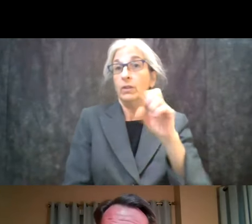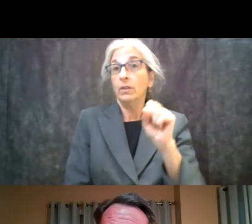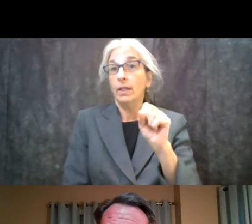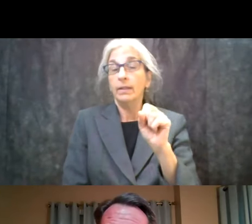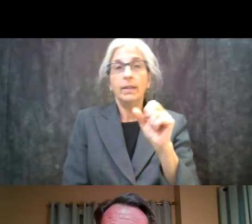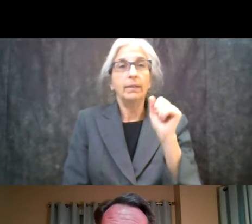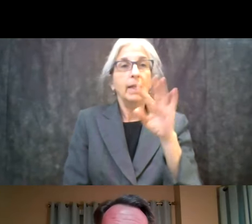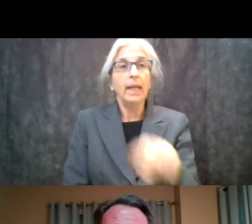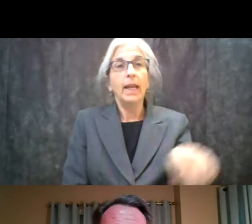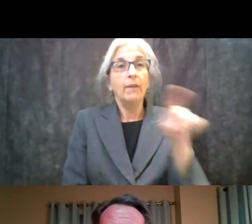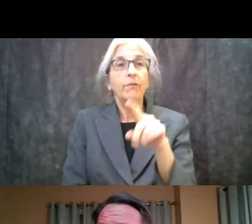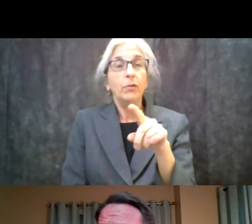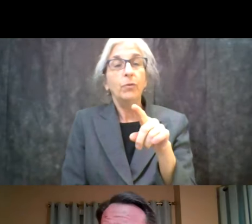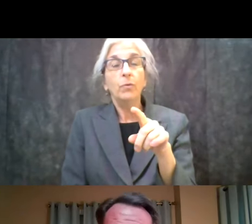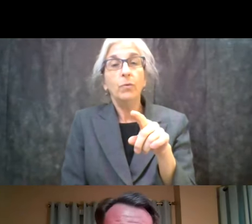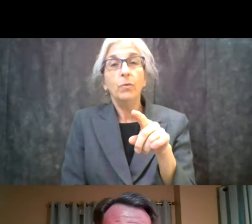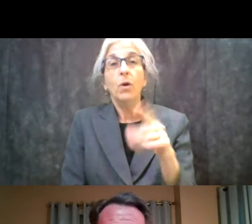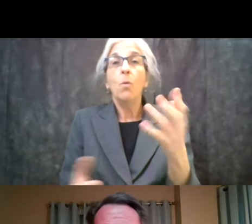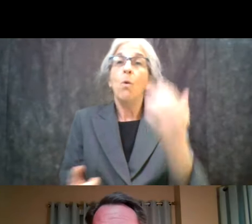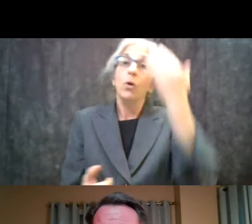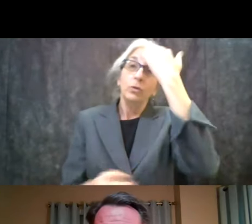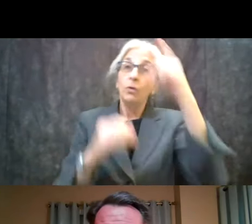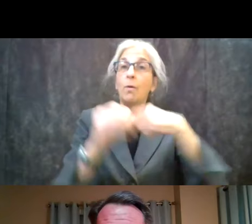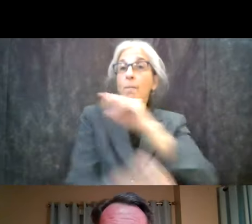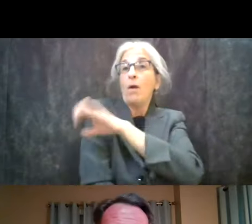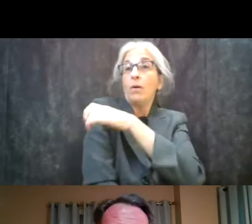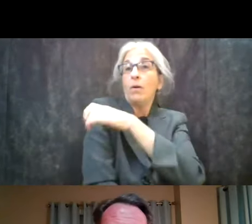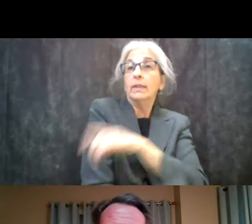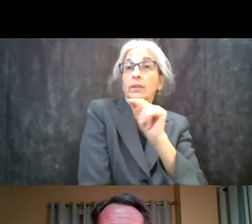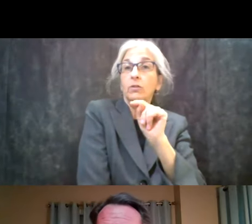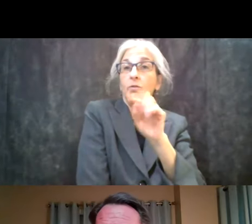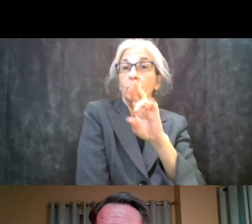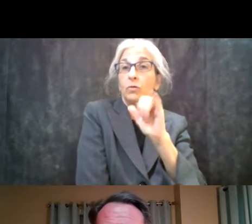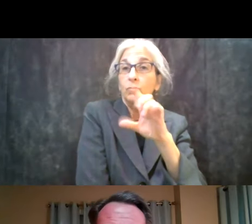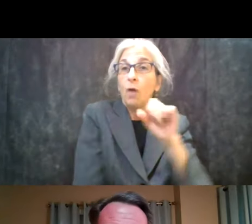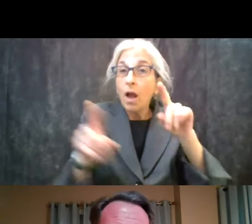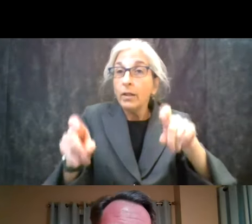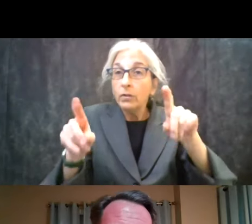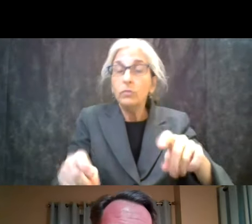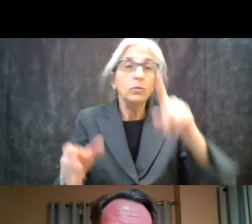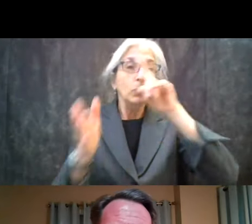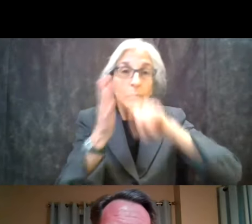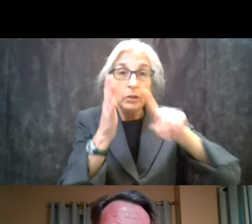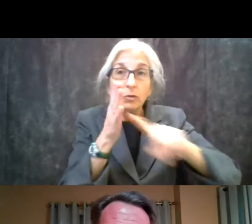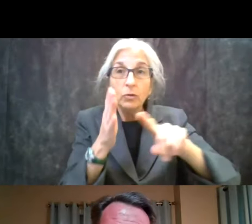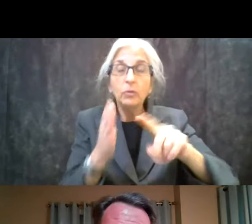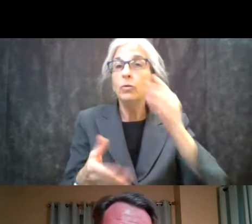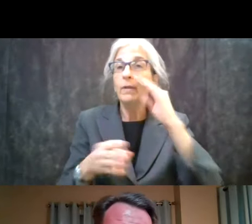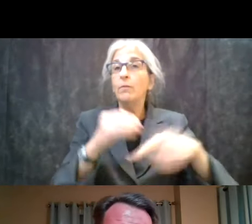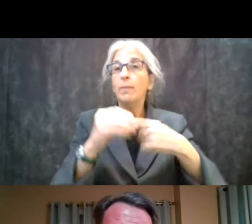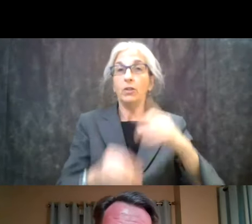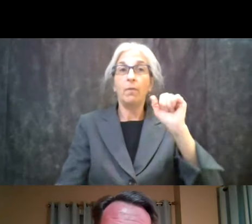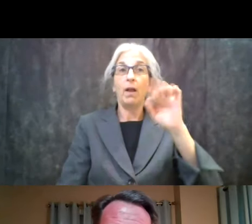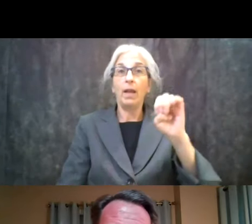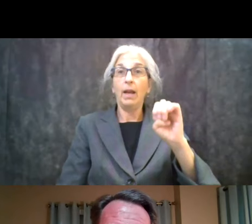in clinical trials or research or even information about care, you can go to